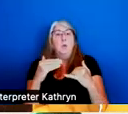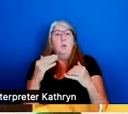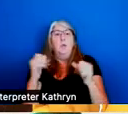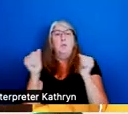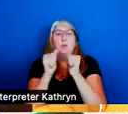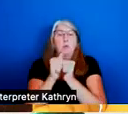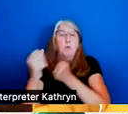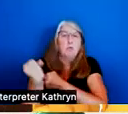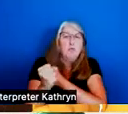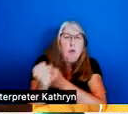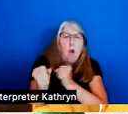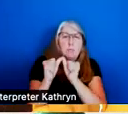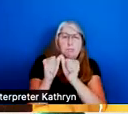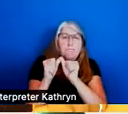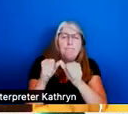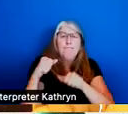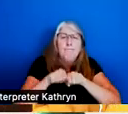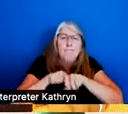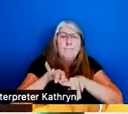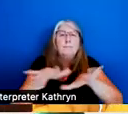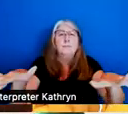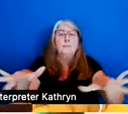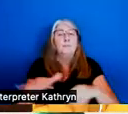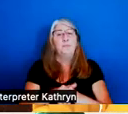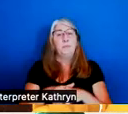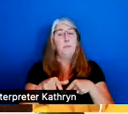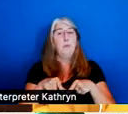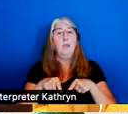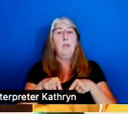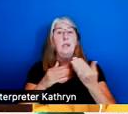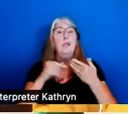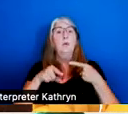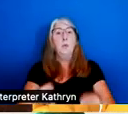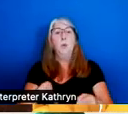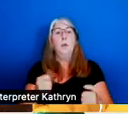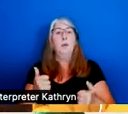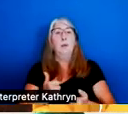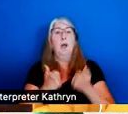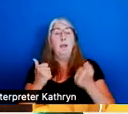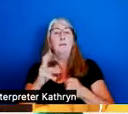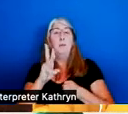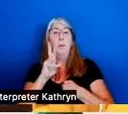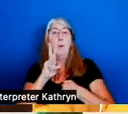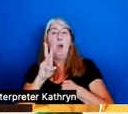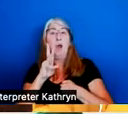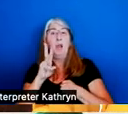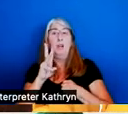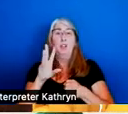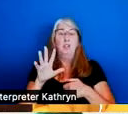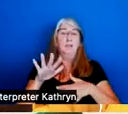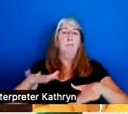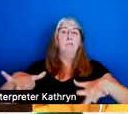and ceaseless, even when the surface of life's water looks unchanged